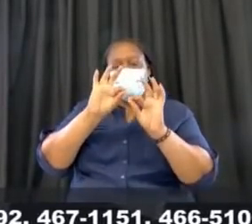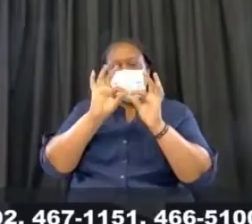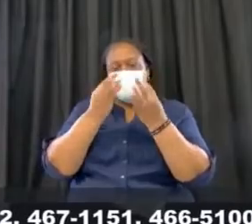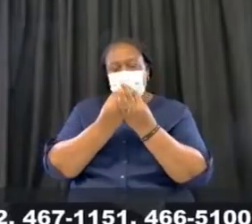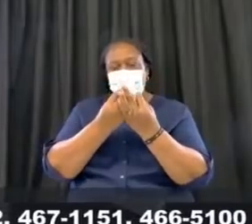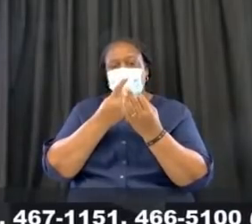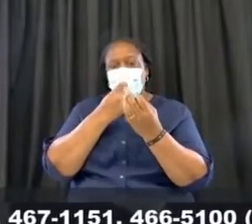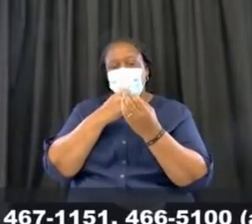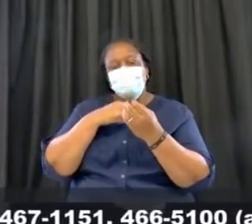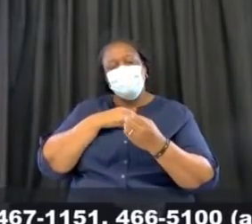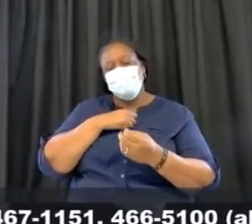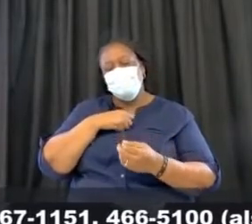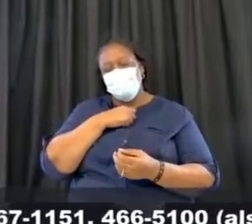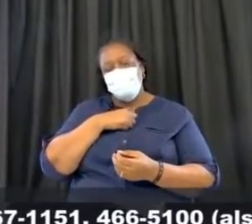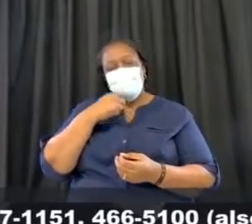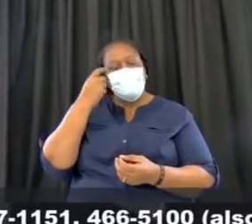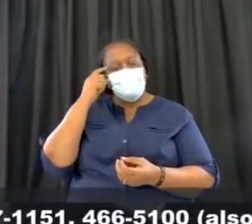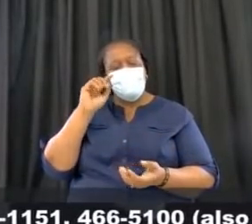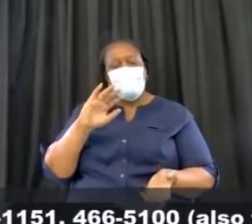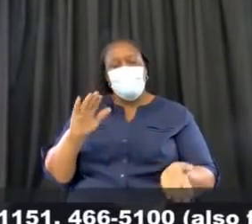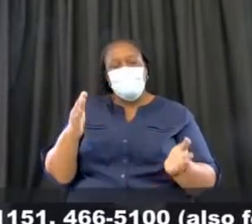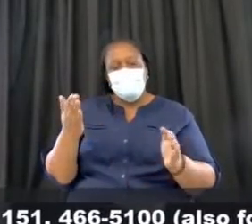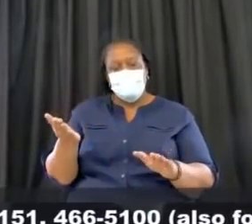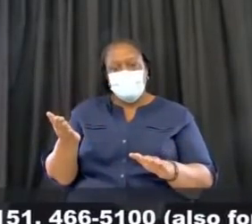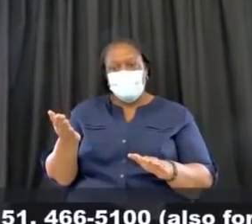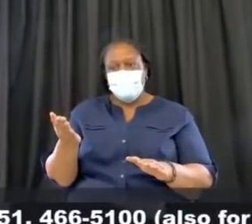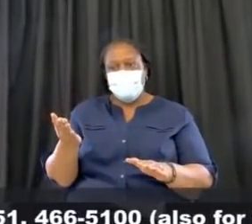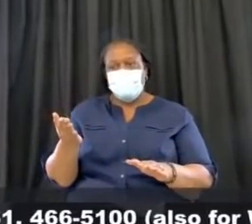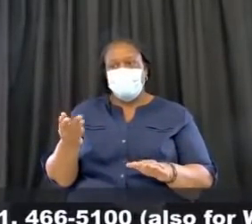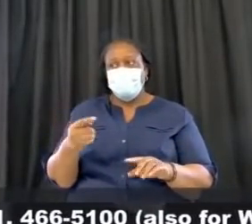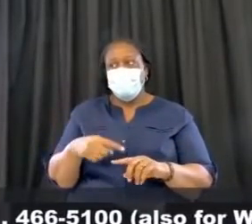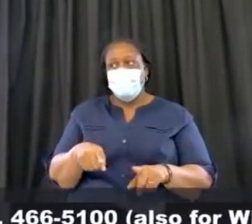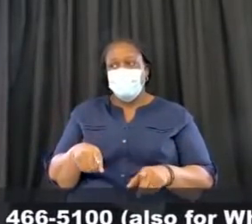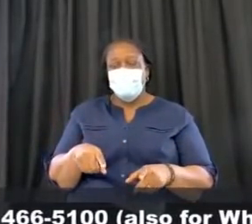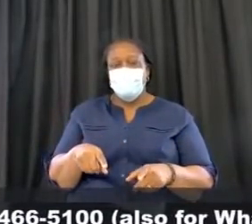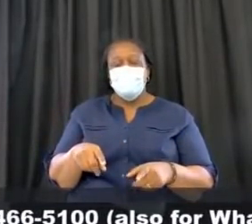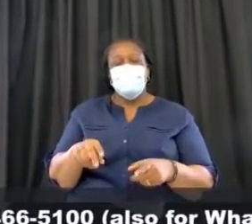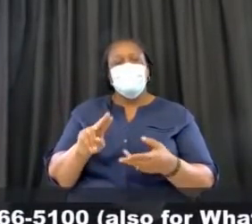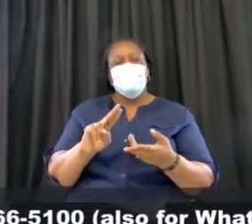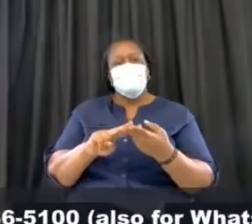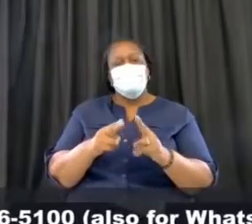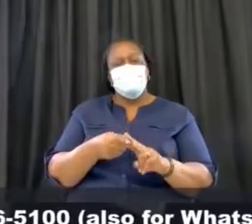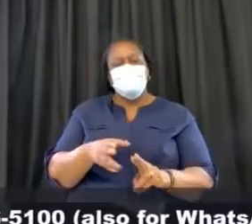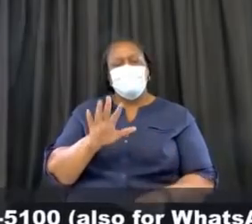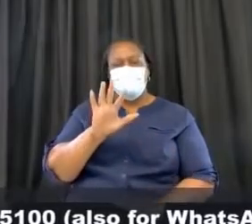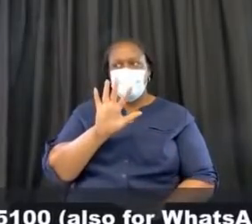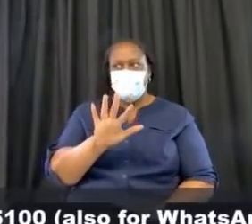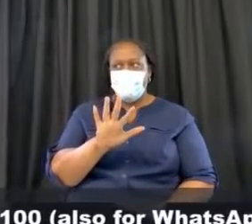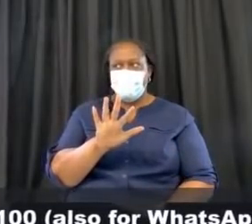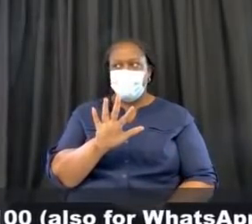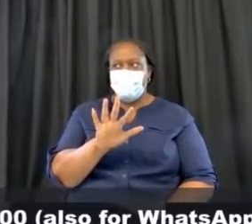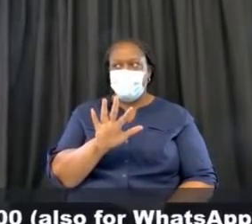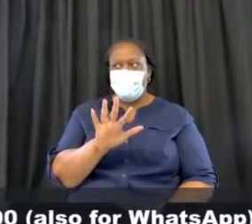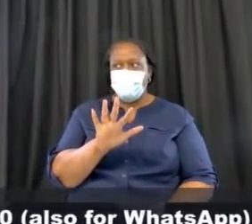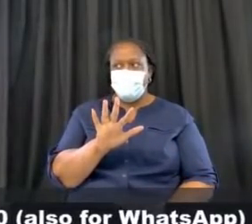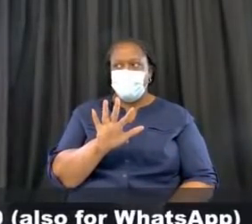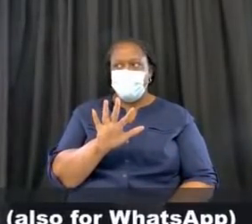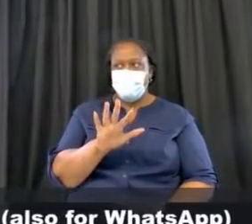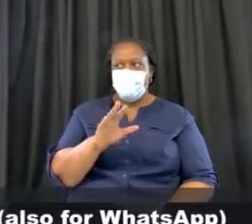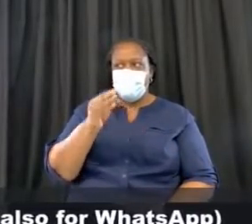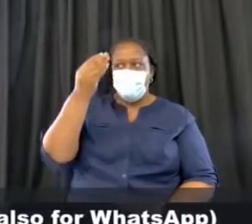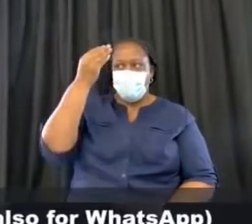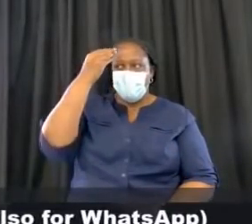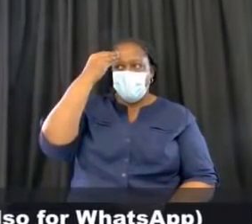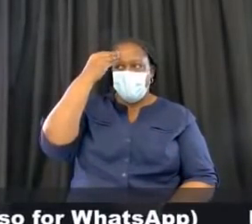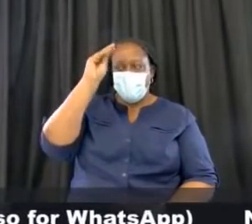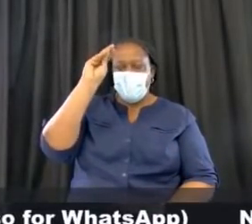our thoughts and prayers are with them. As it relates to death number 5, this was a gentleman, I